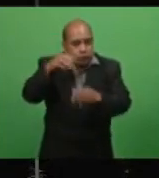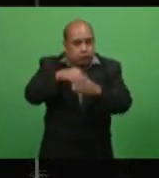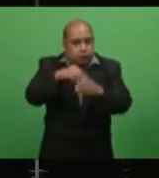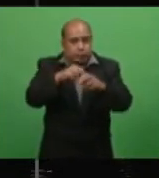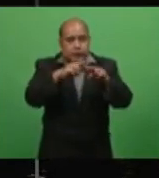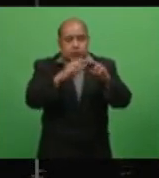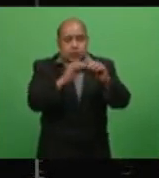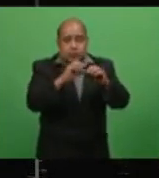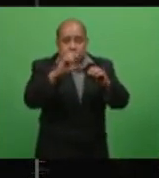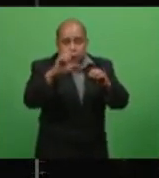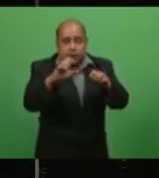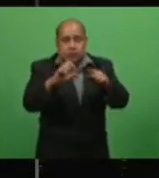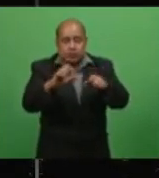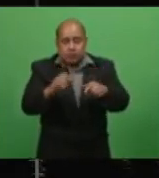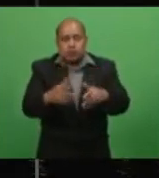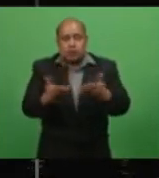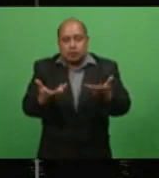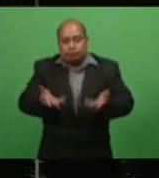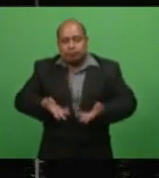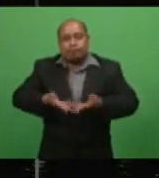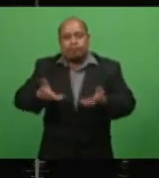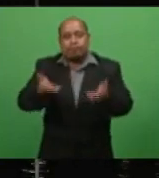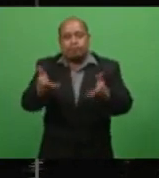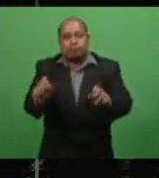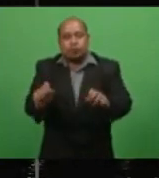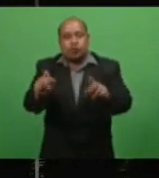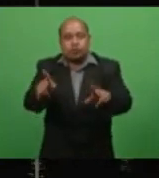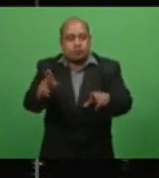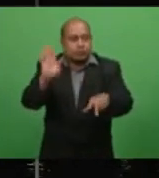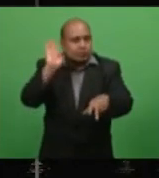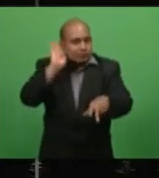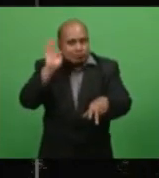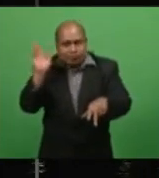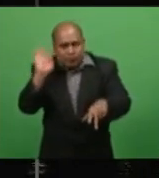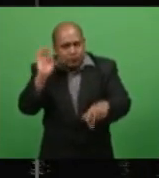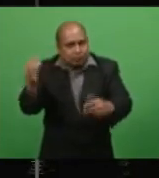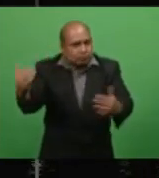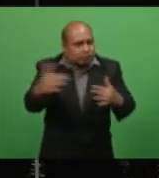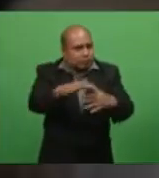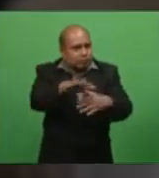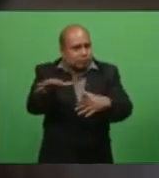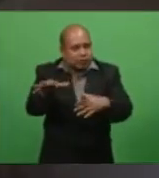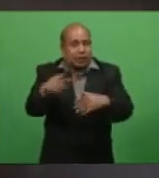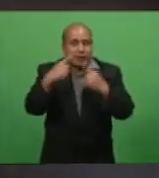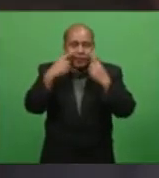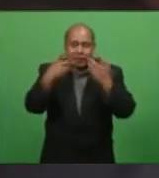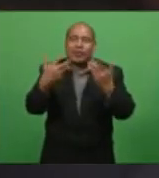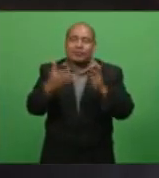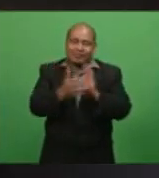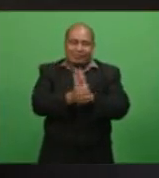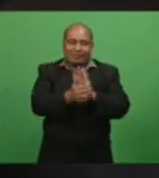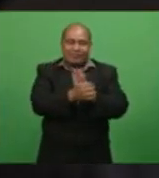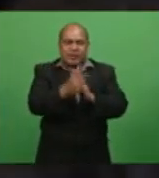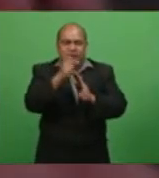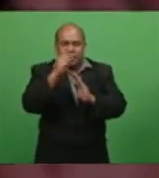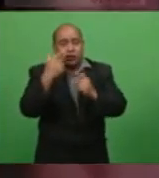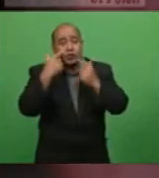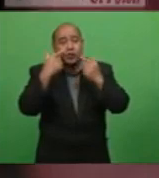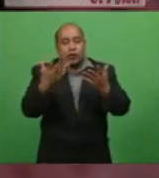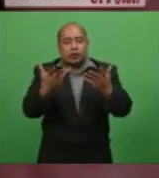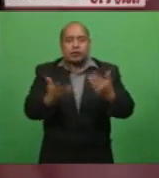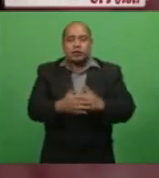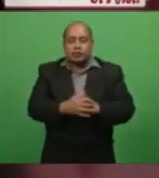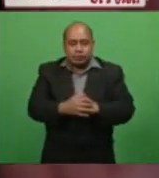giving its listeners a chance to showcase their talents and win huge prizes. FBC is partnered